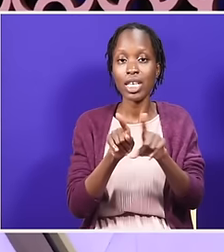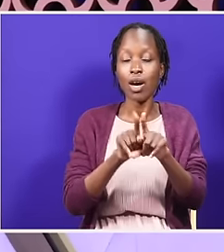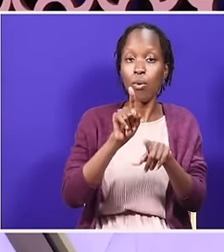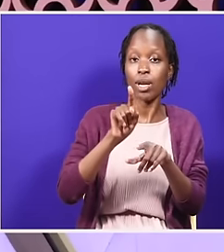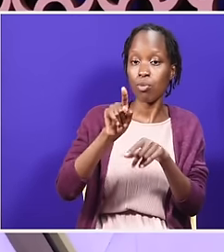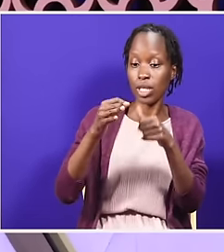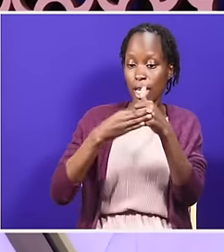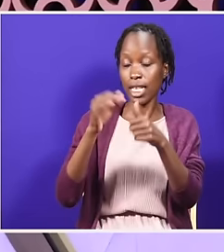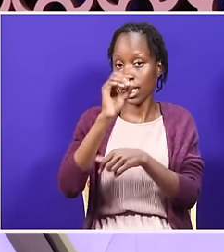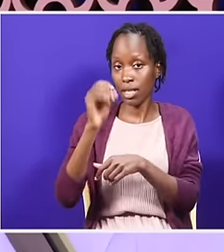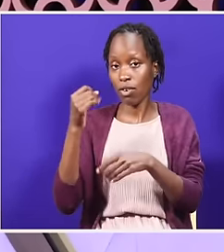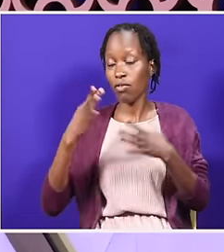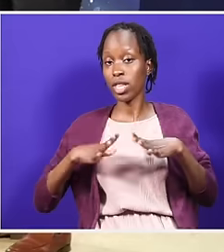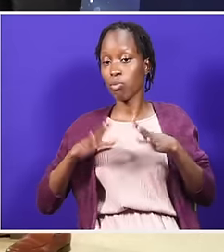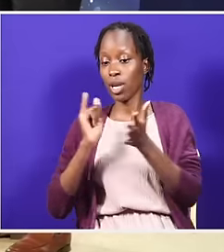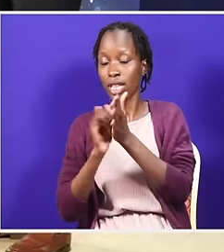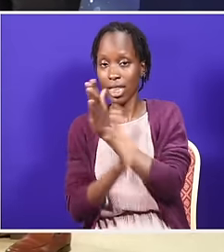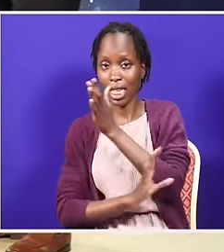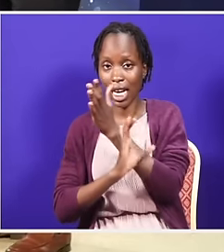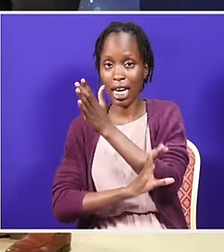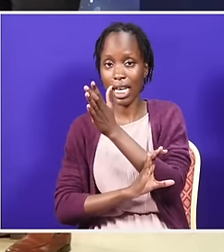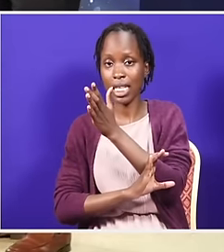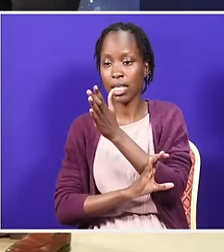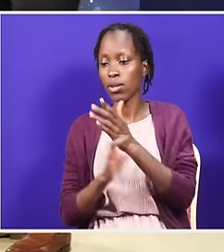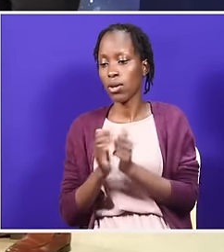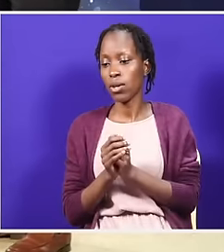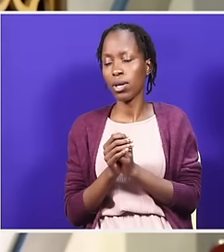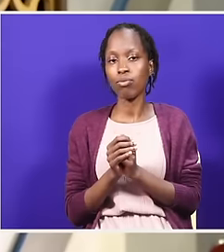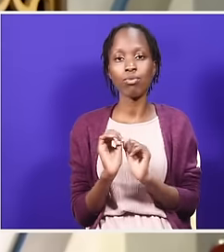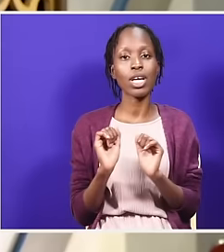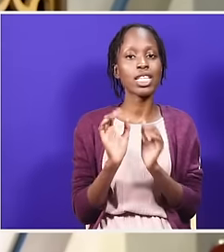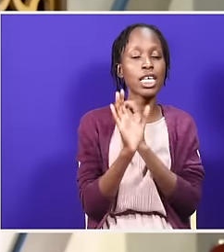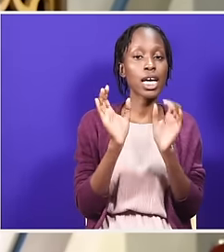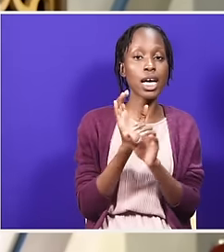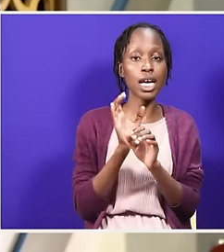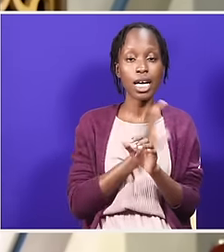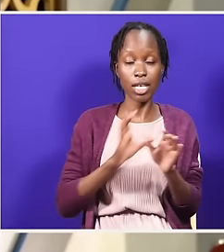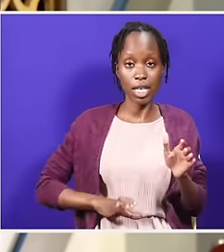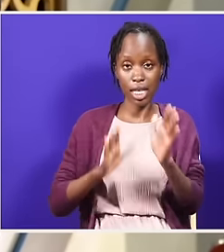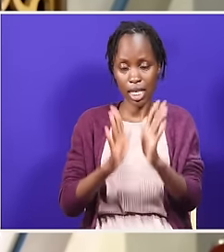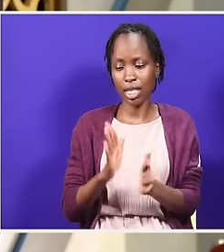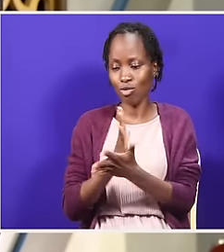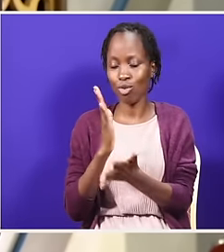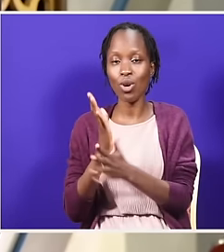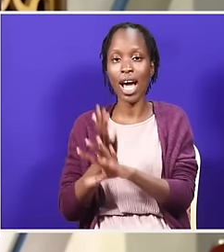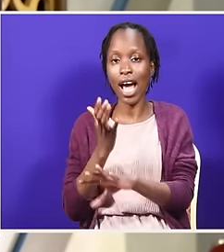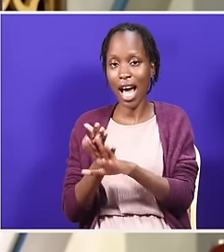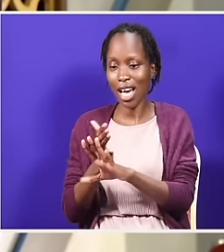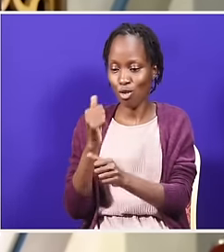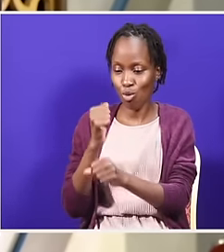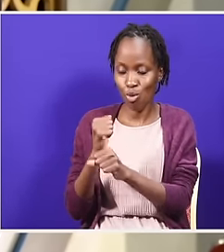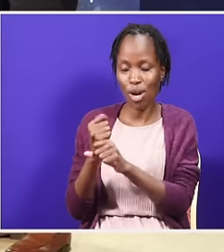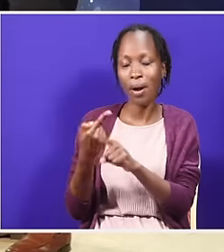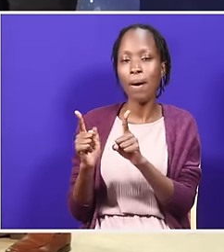1.7% of the population of the country would be considered born again. So it's hard work, but